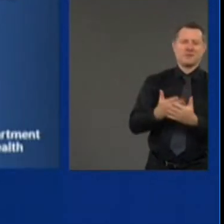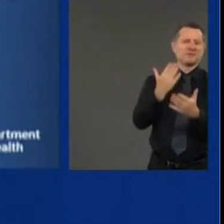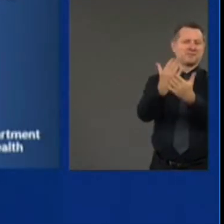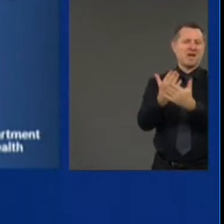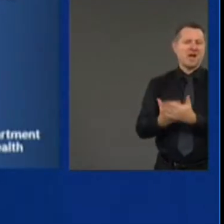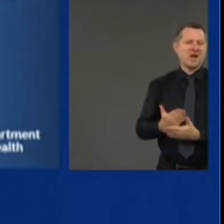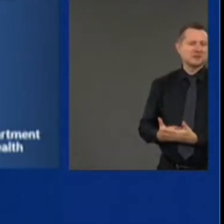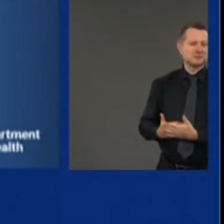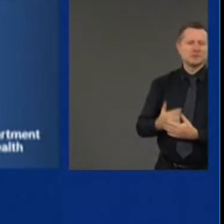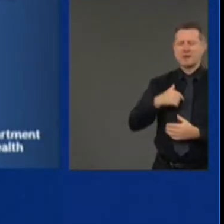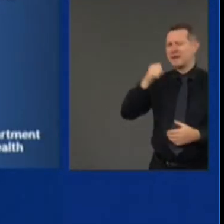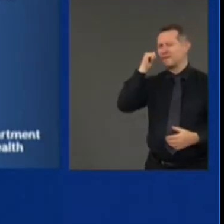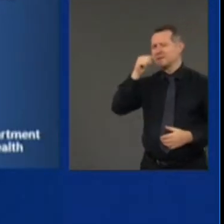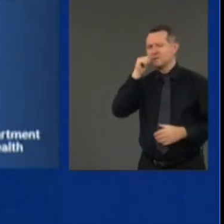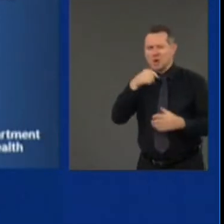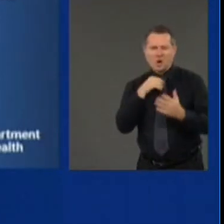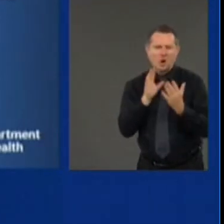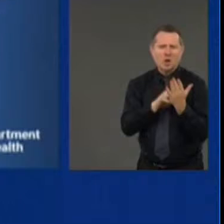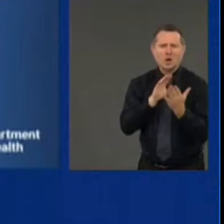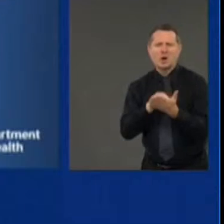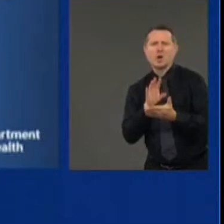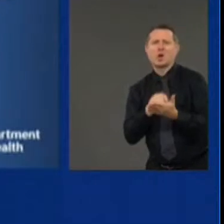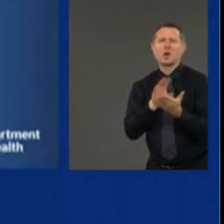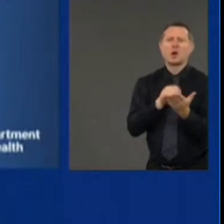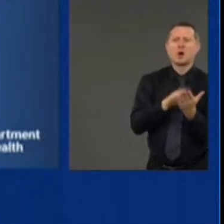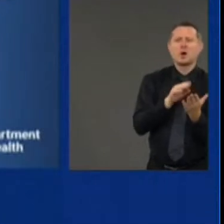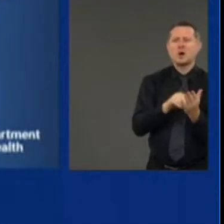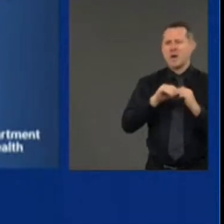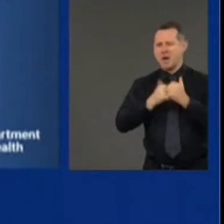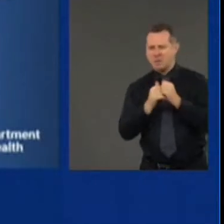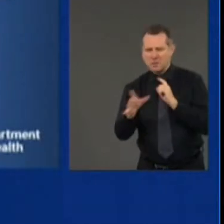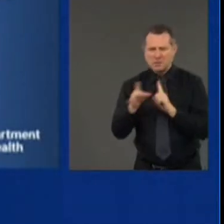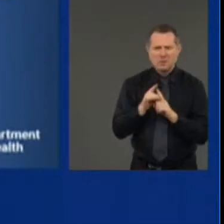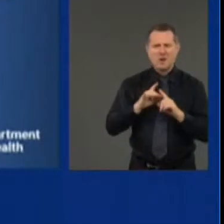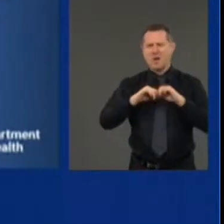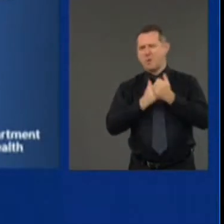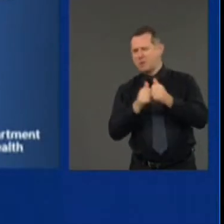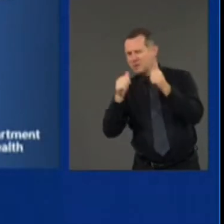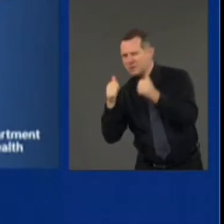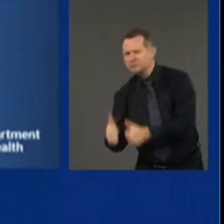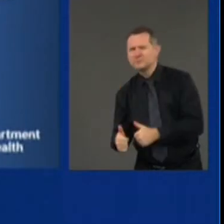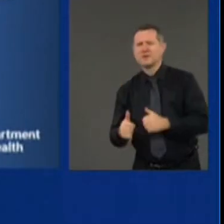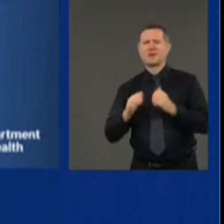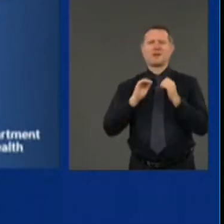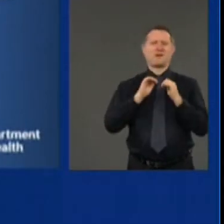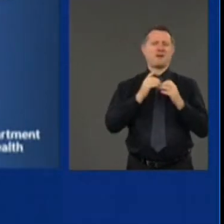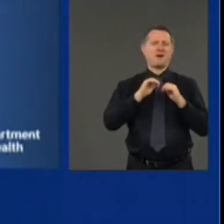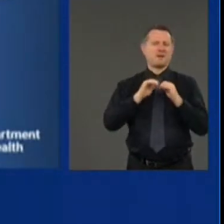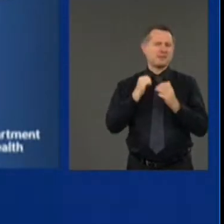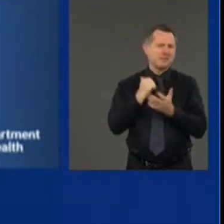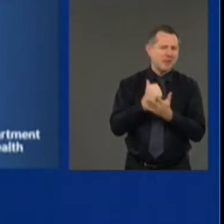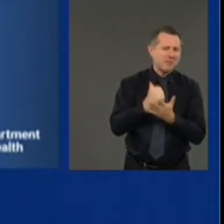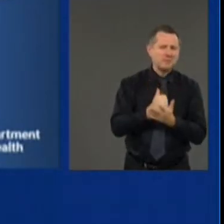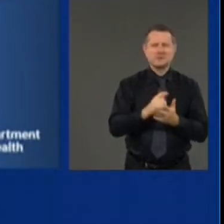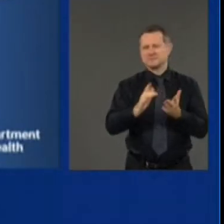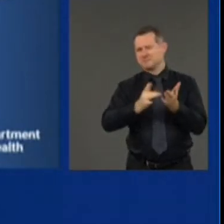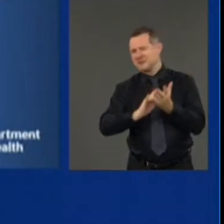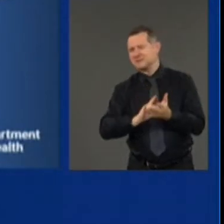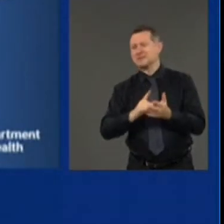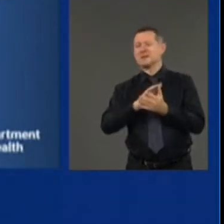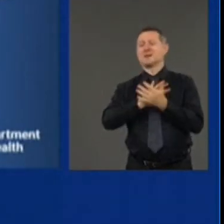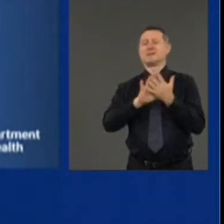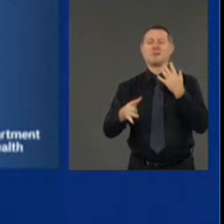gene-environment interactions, about the pathophysiology of the disease, and about the immunology as it relates to therapeutics, we will have